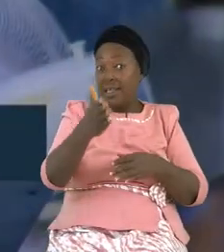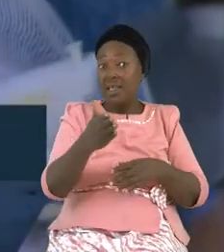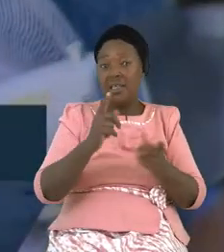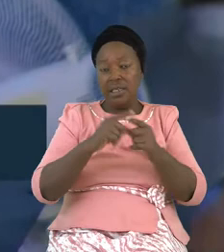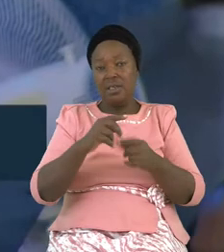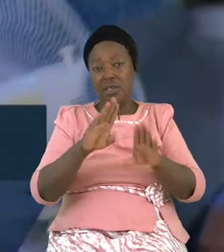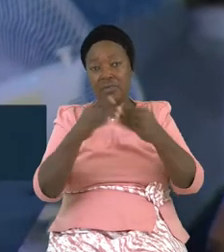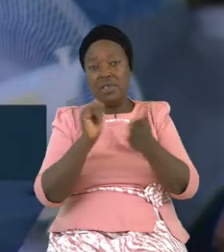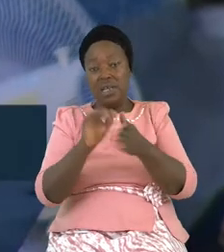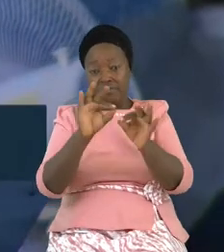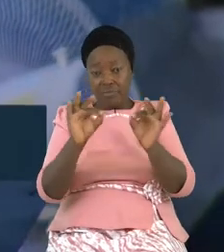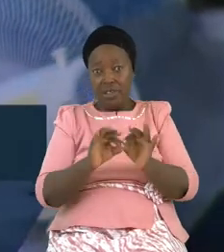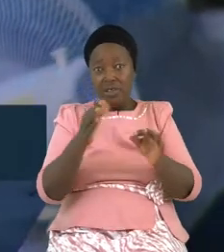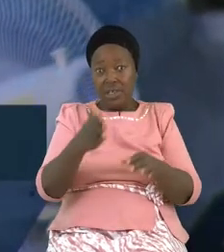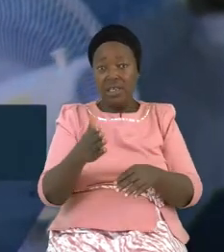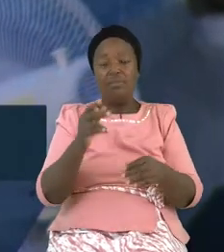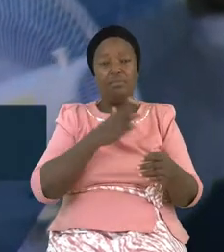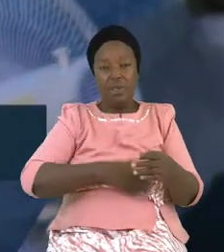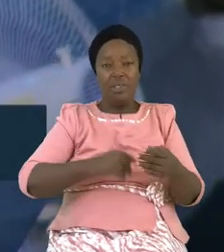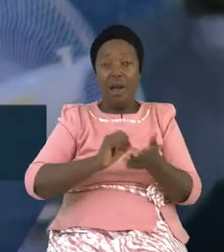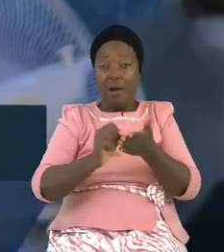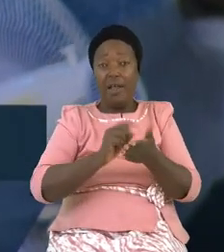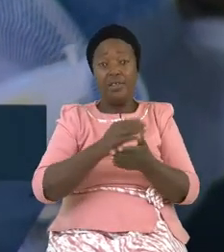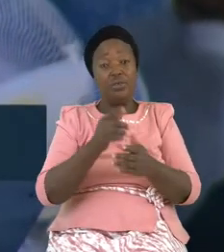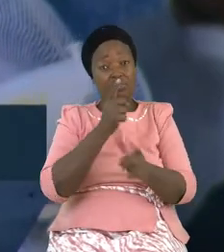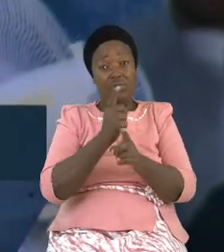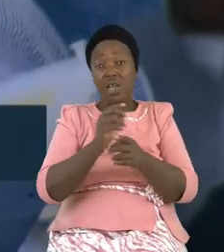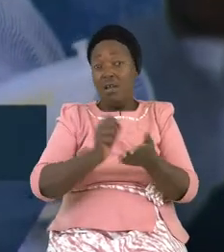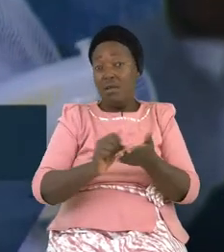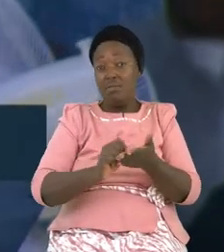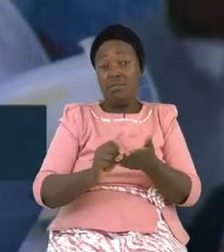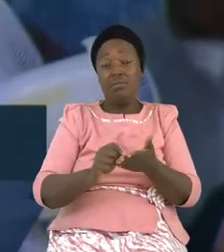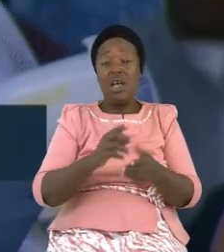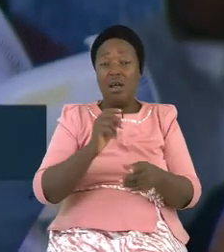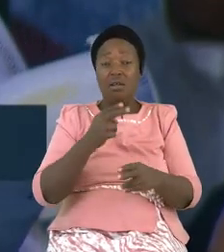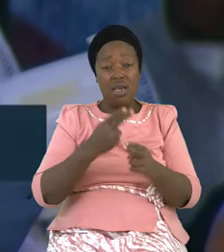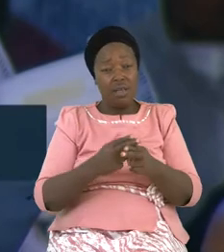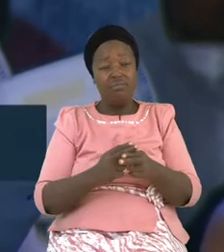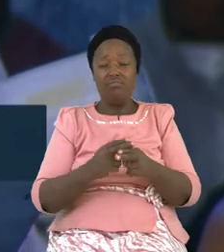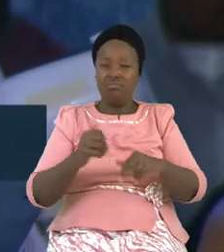give them the right information concerning you.